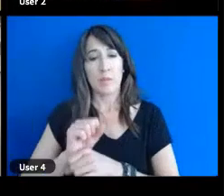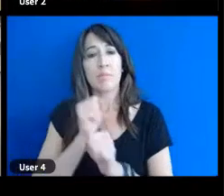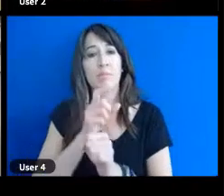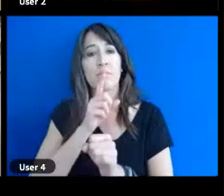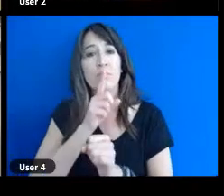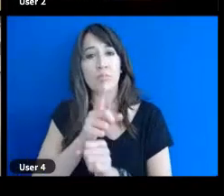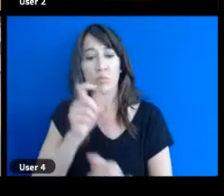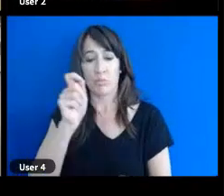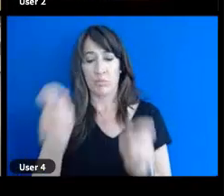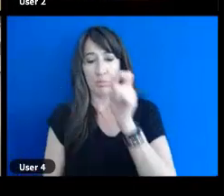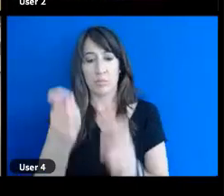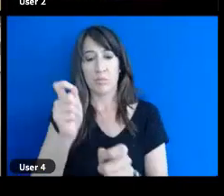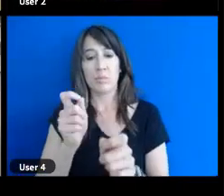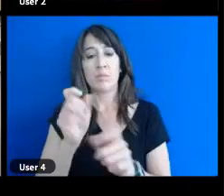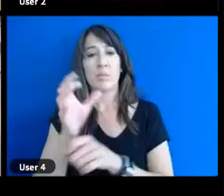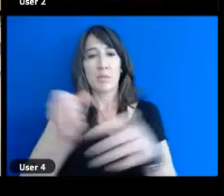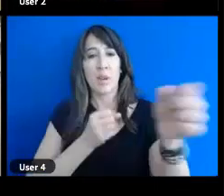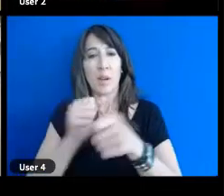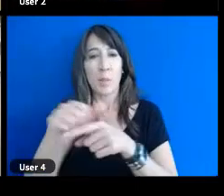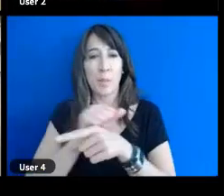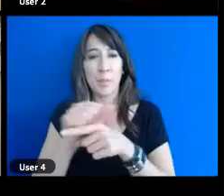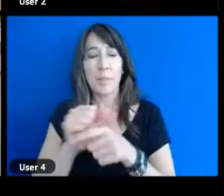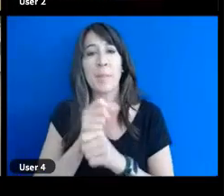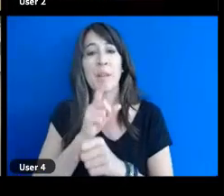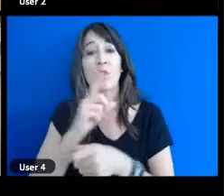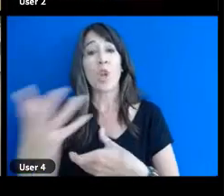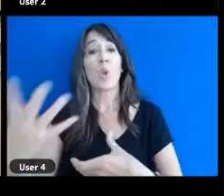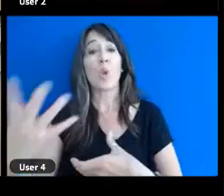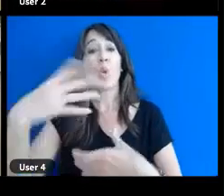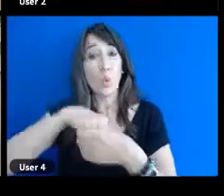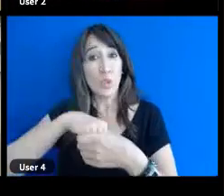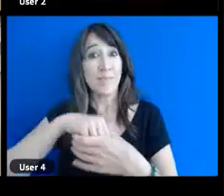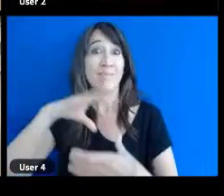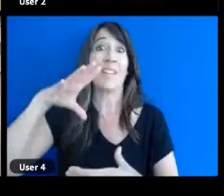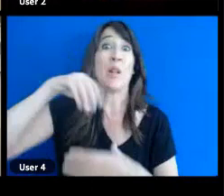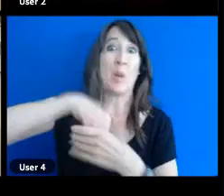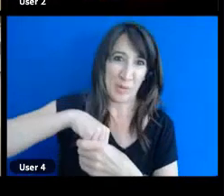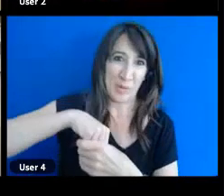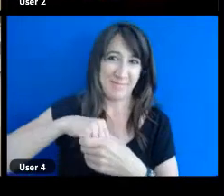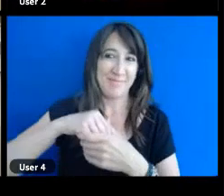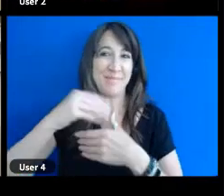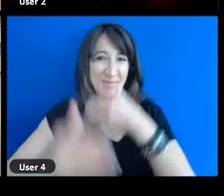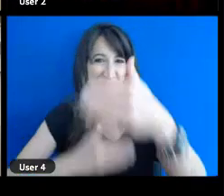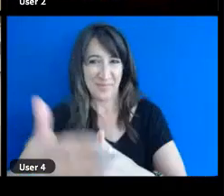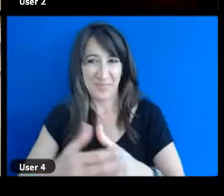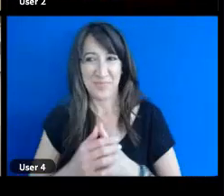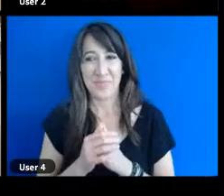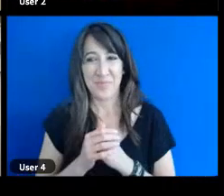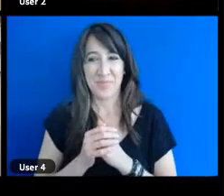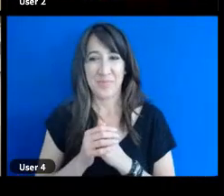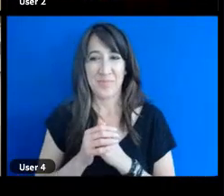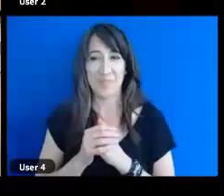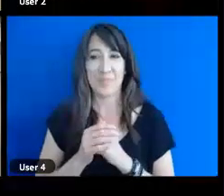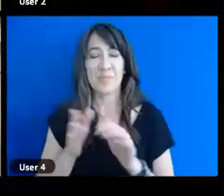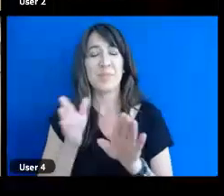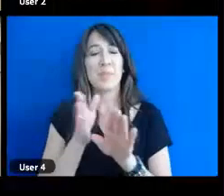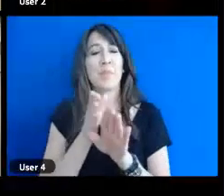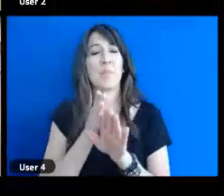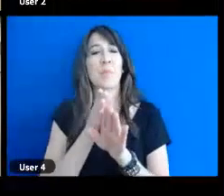hiring practice, various ways to make sure or adapt your hiring practices so that you make sure inclusion